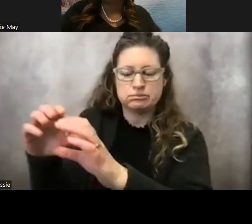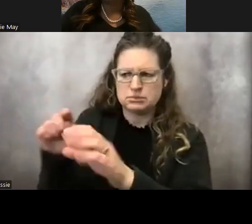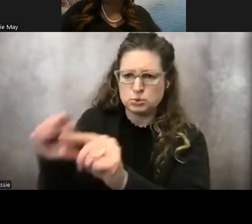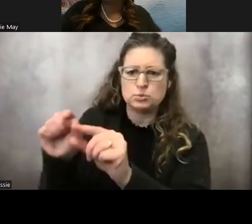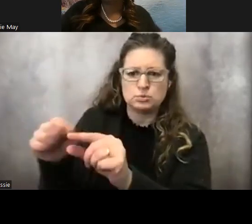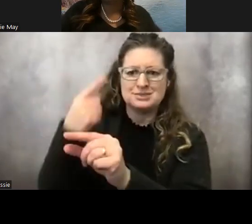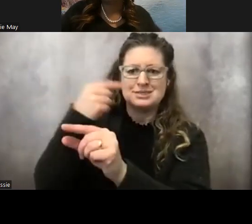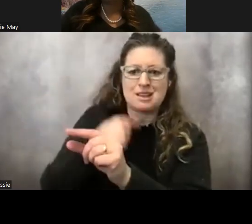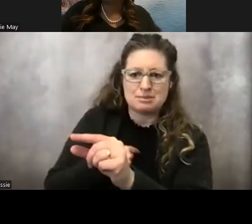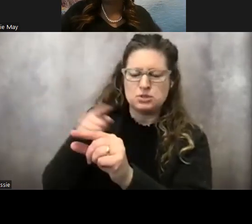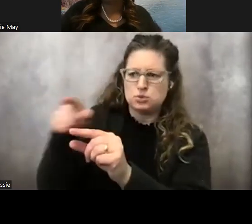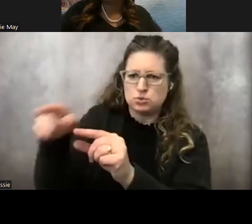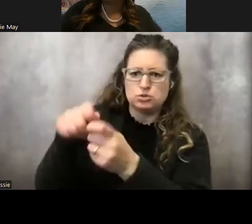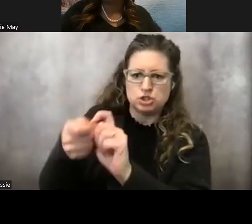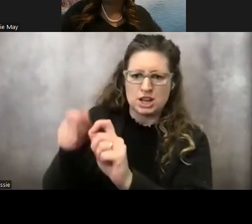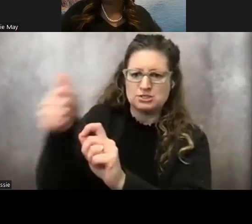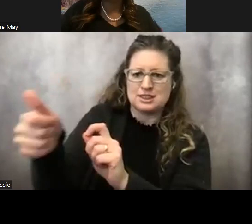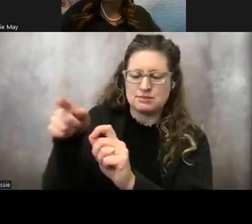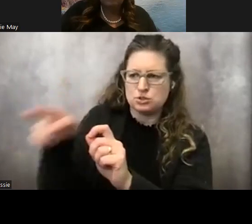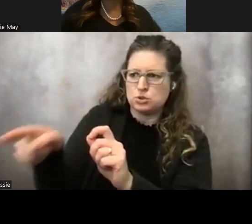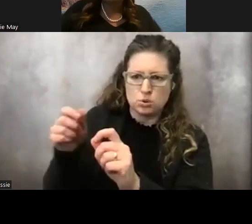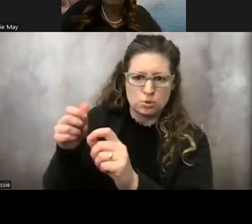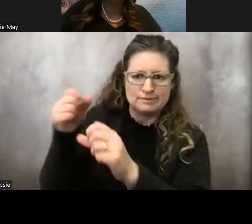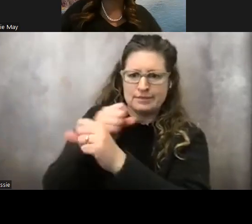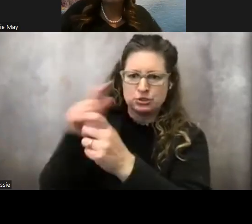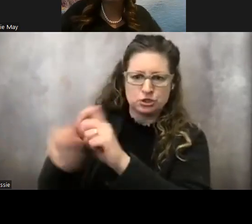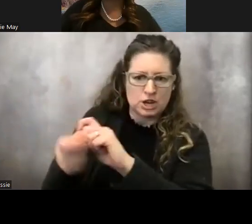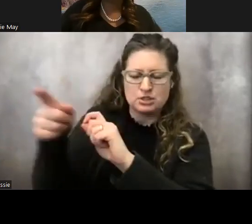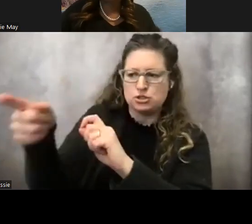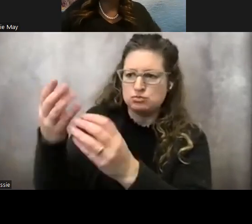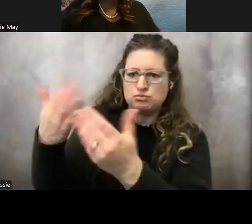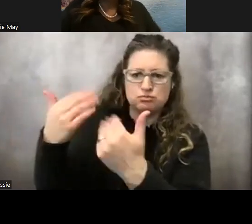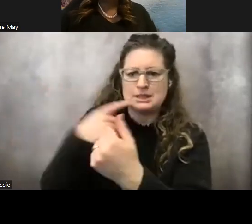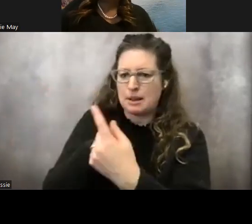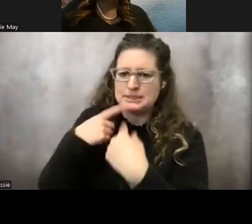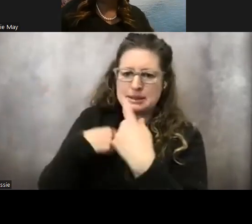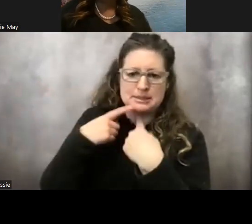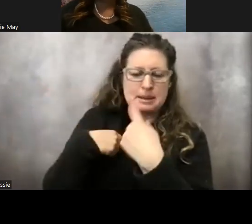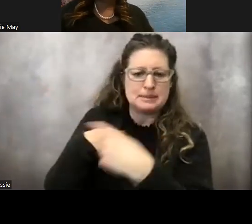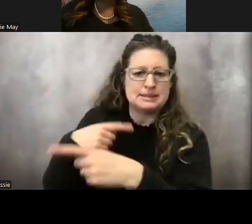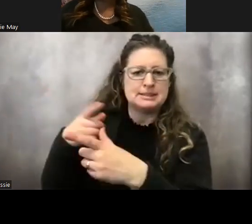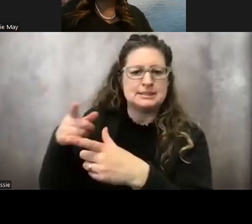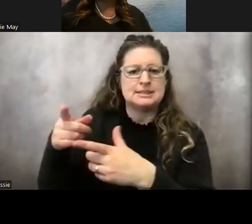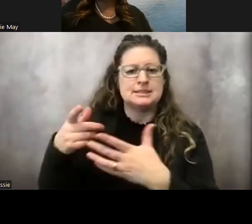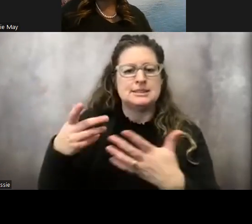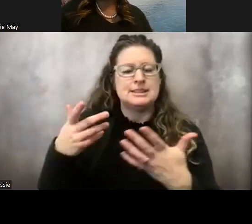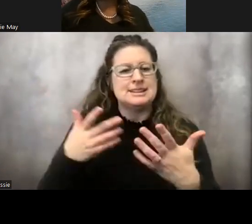this individual to change this structural issue. And I'm always,